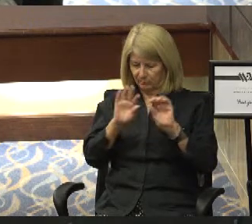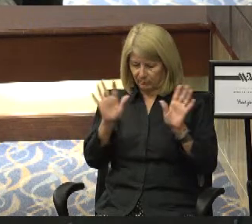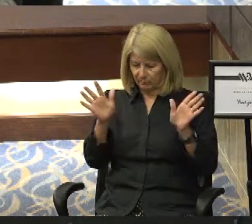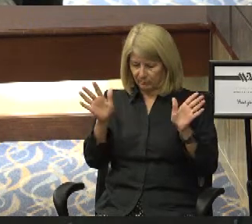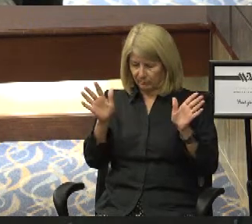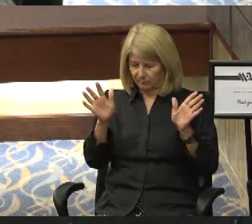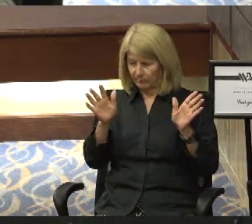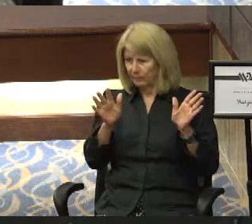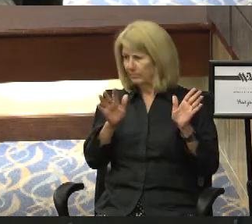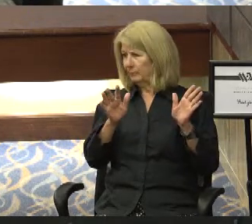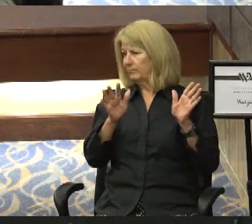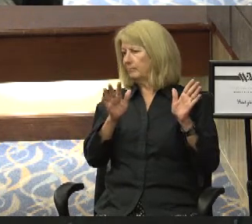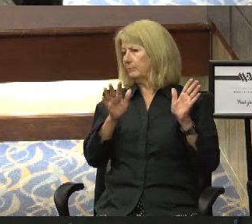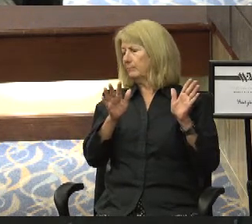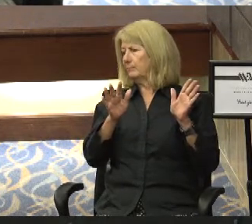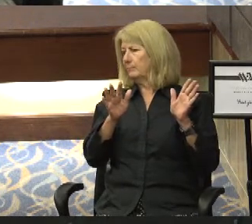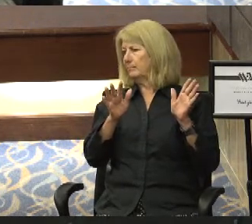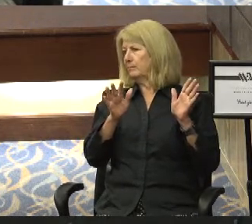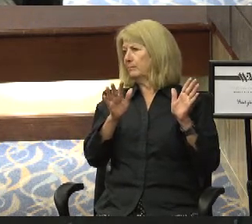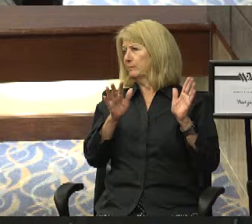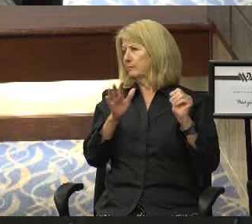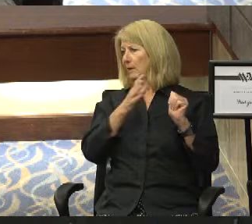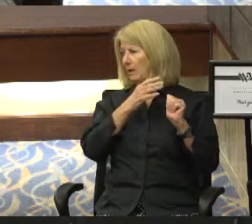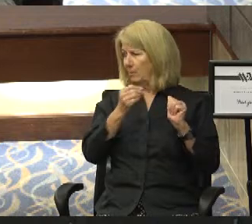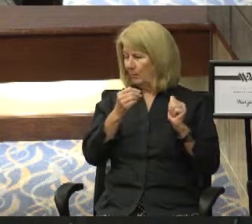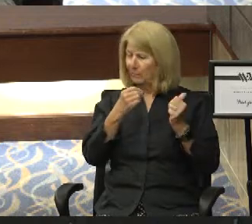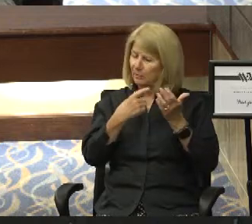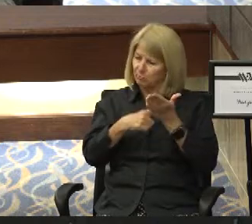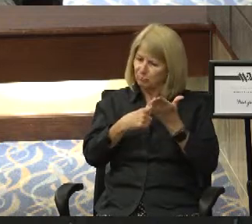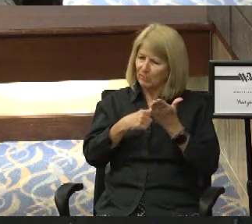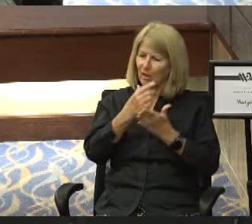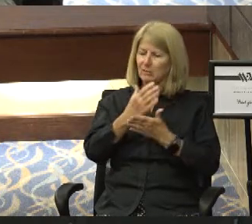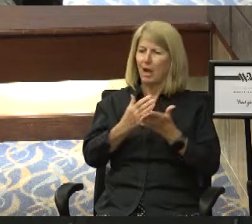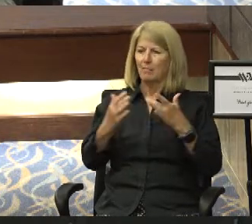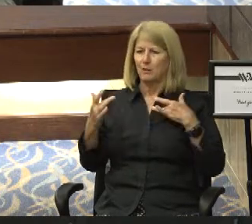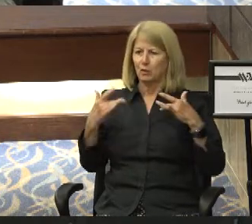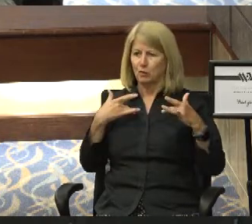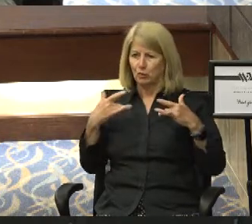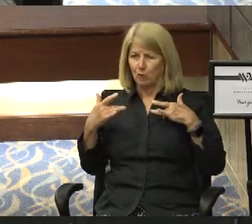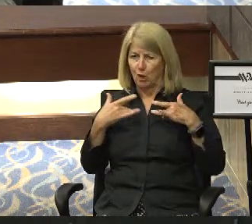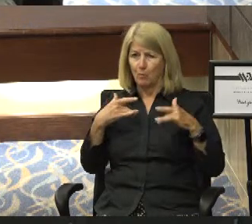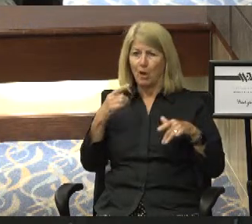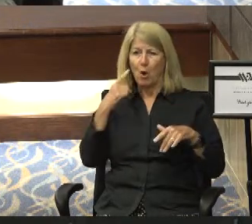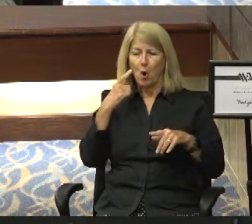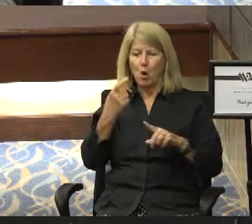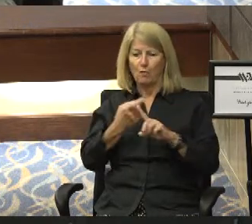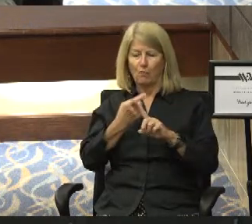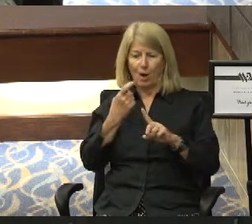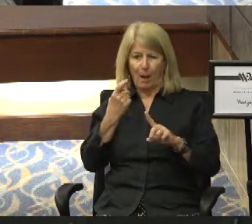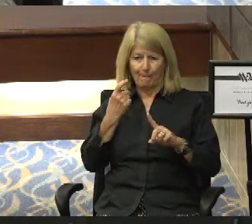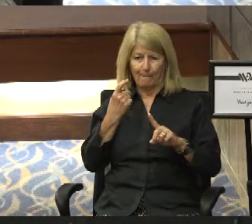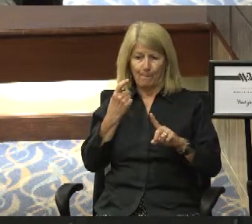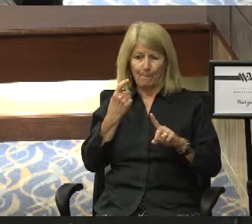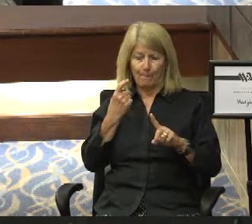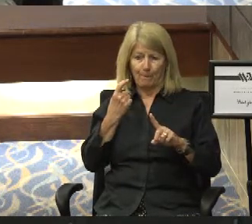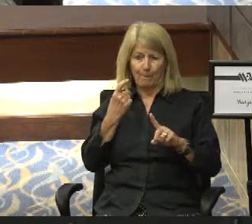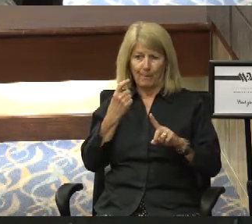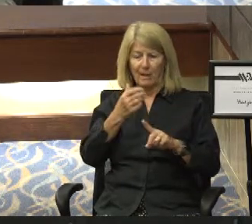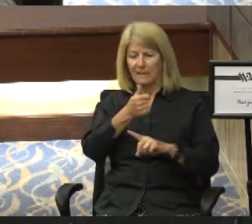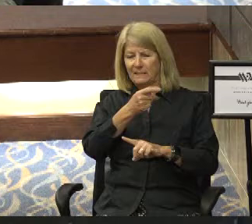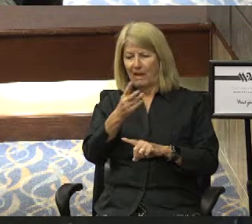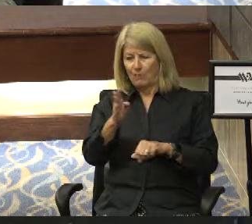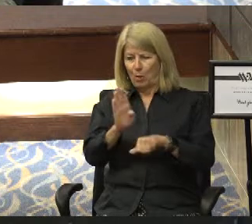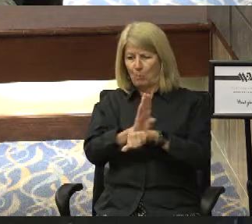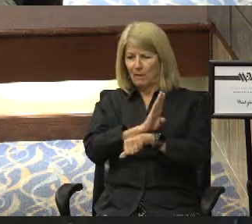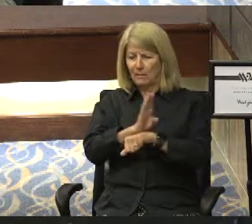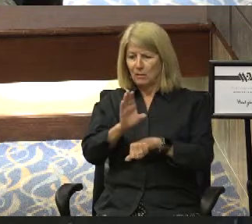colleagues have addressed some of the concerns, and we've heard from several of the business